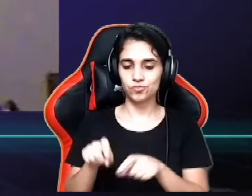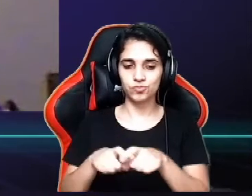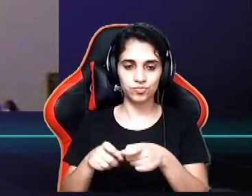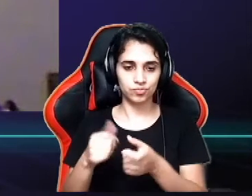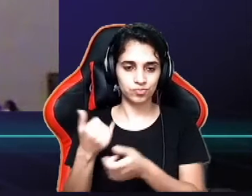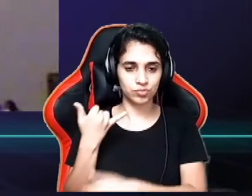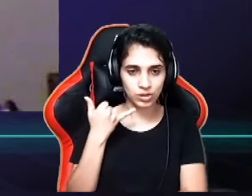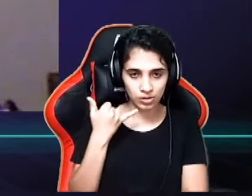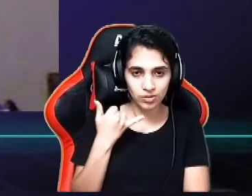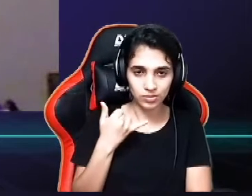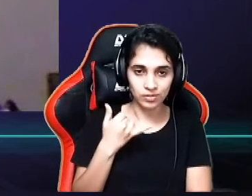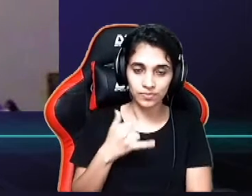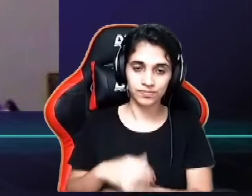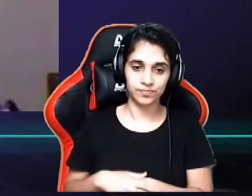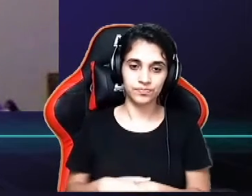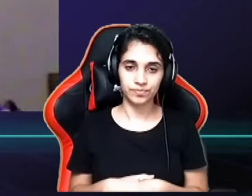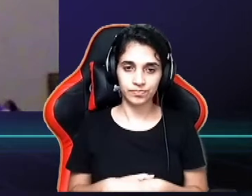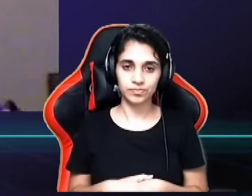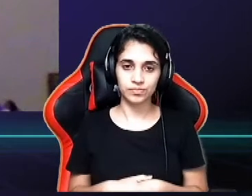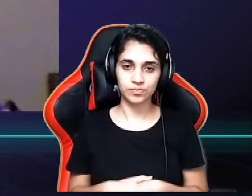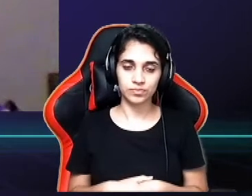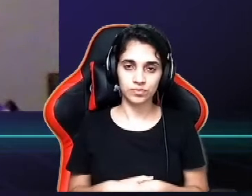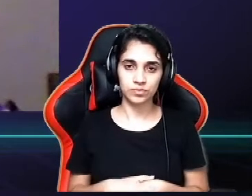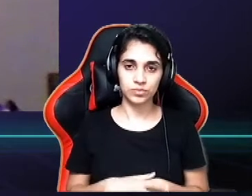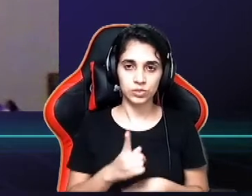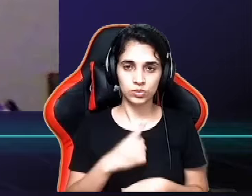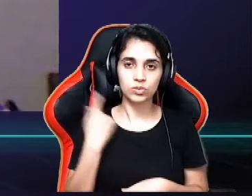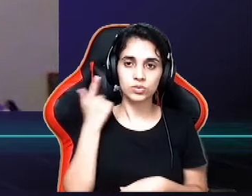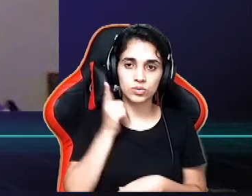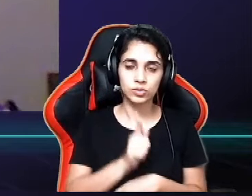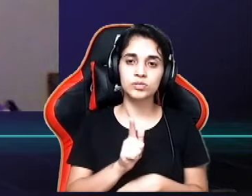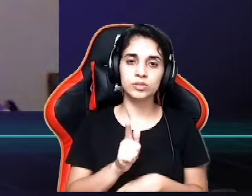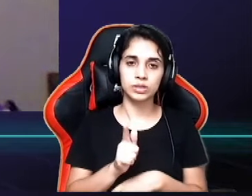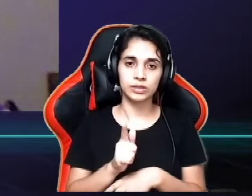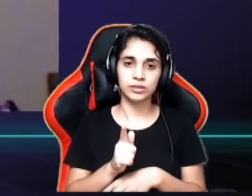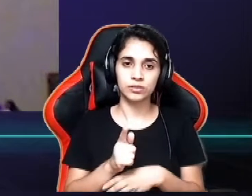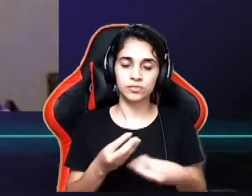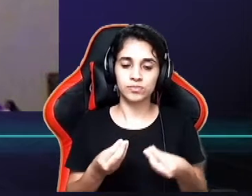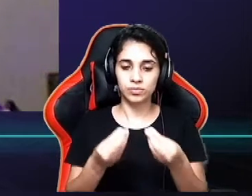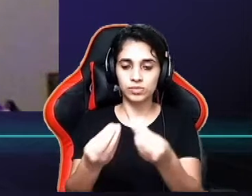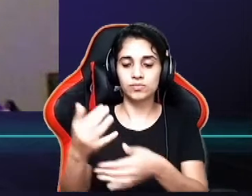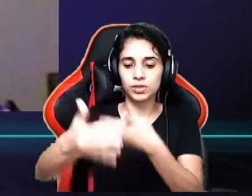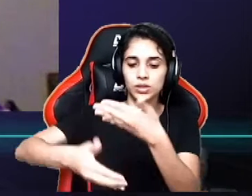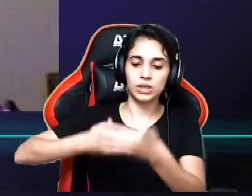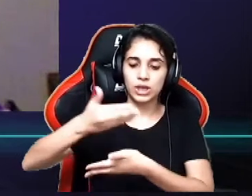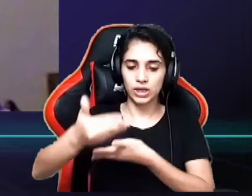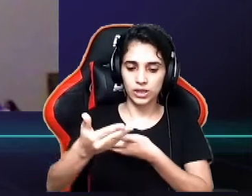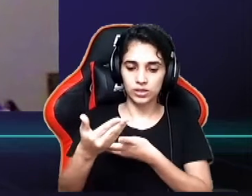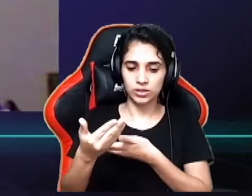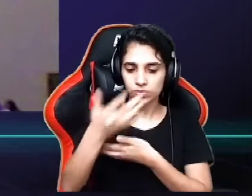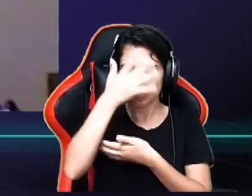game, and therefore can, you know, we can bring